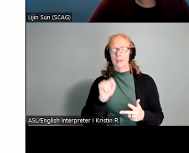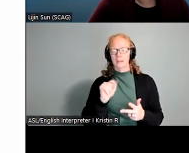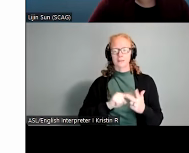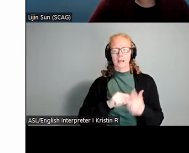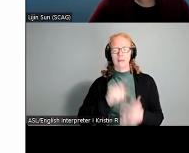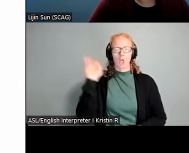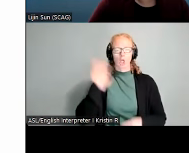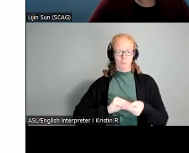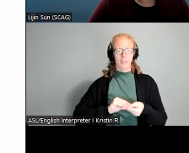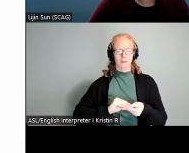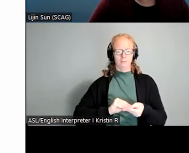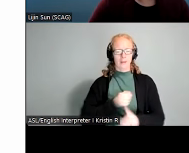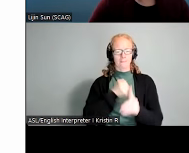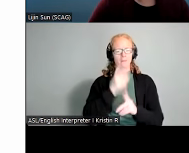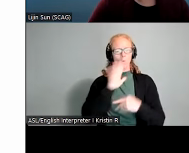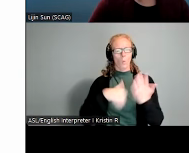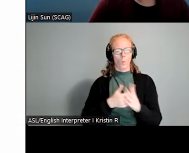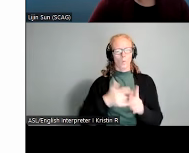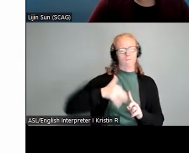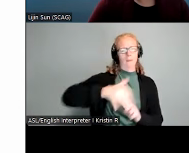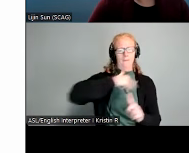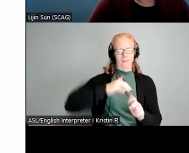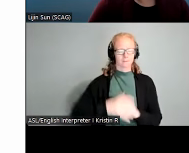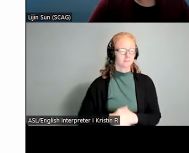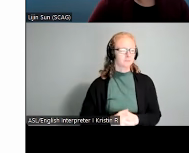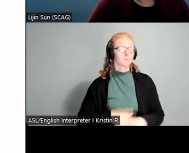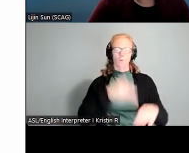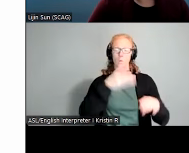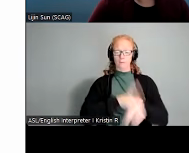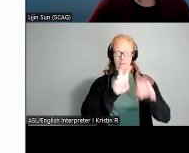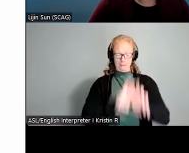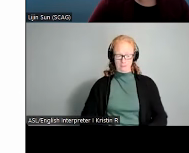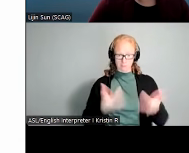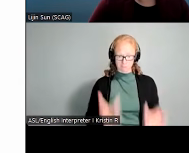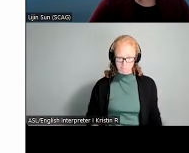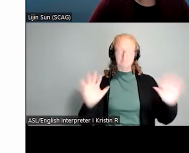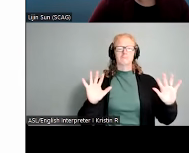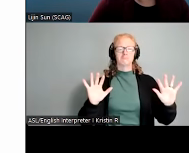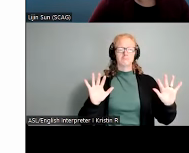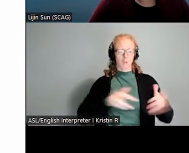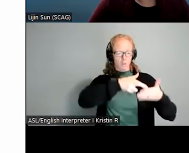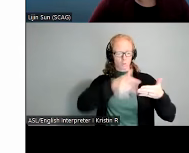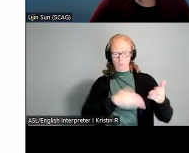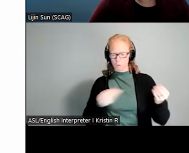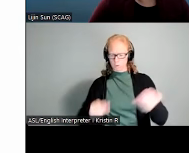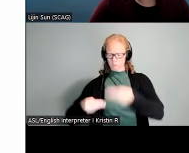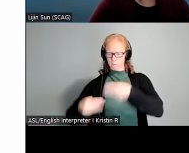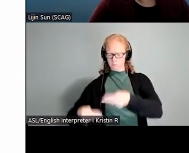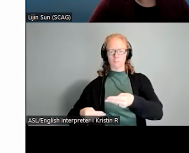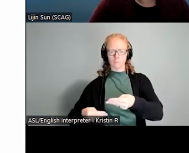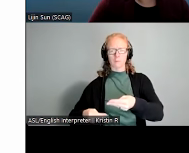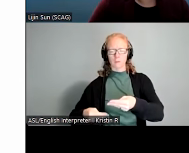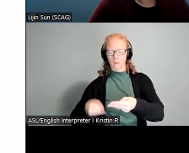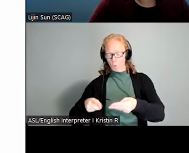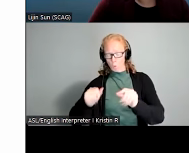accumulative impacts on the environment. After the impact analysis is completed and the results show that the impact are